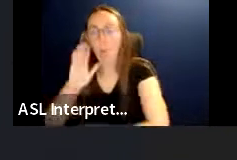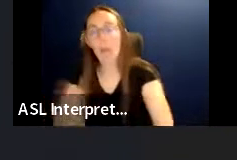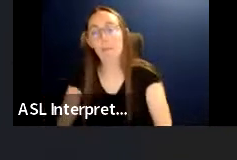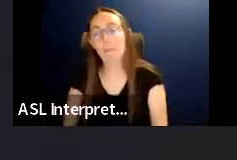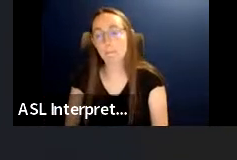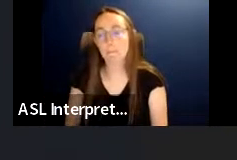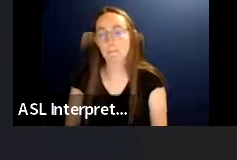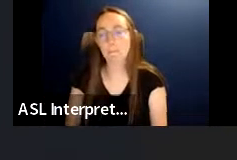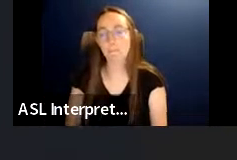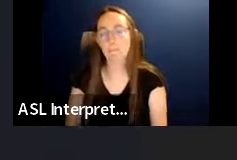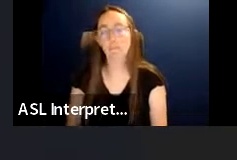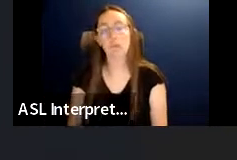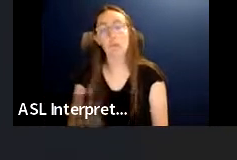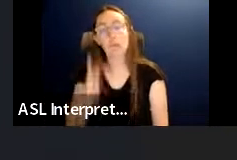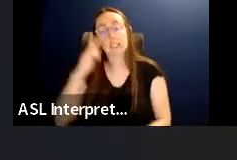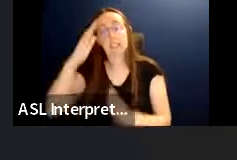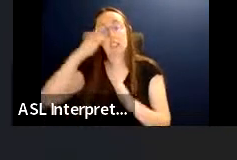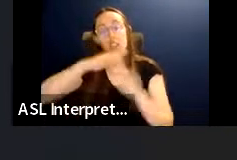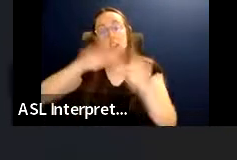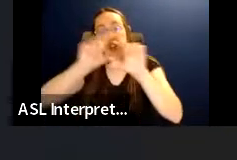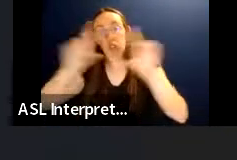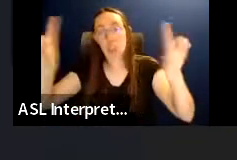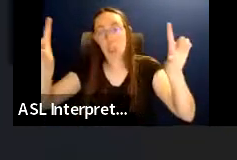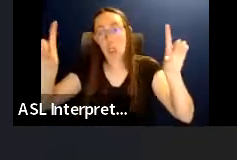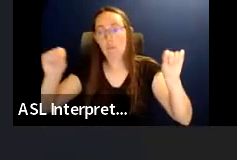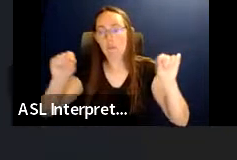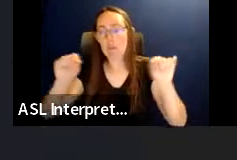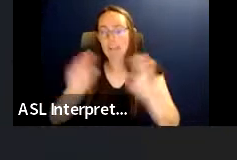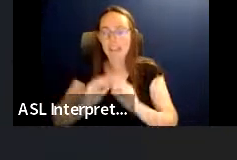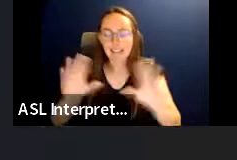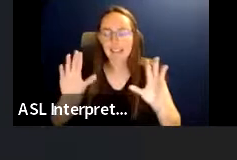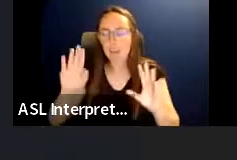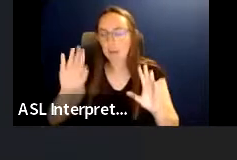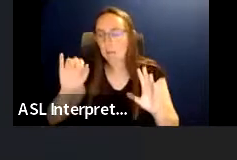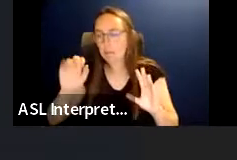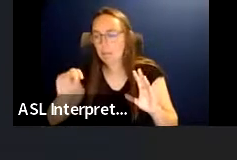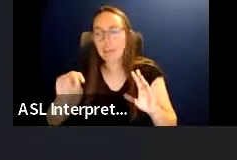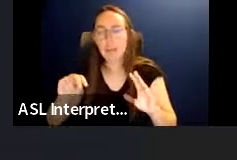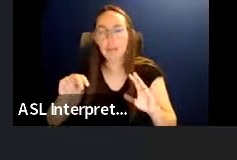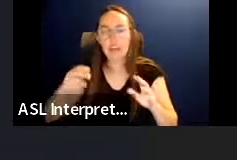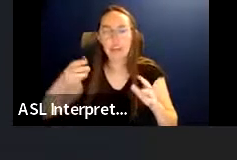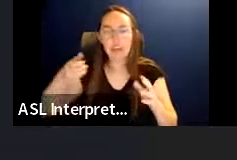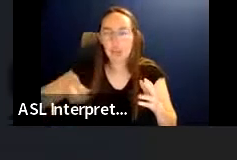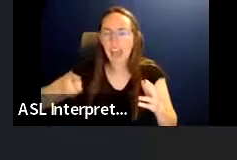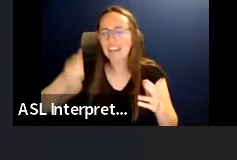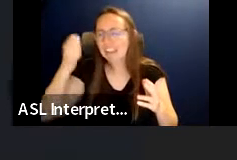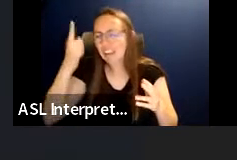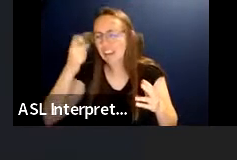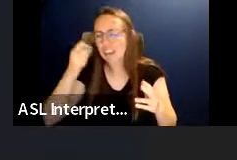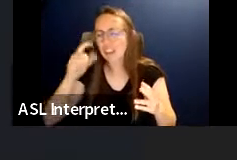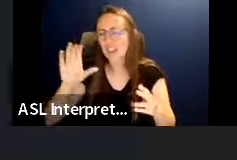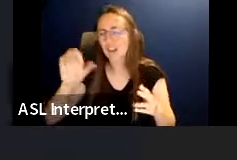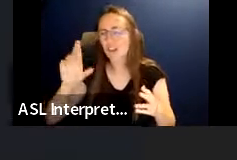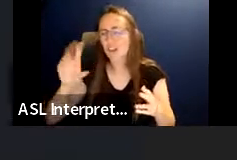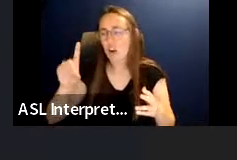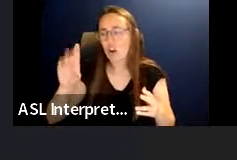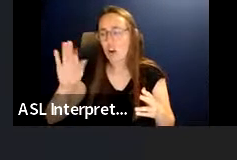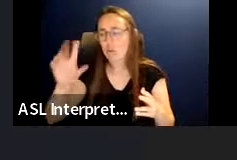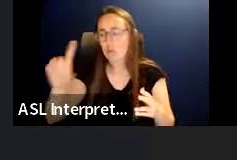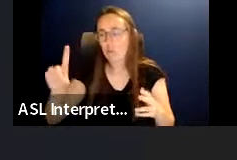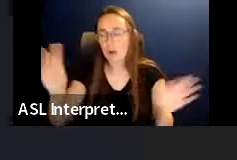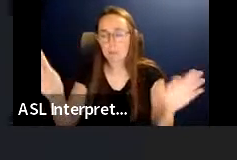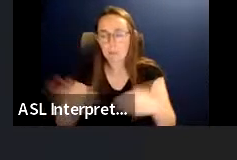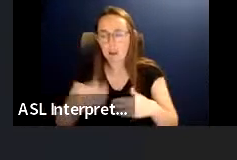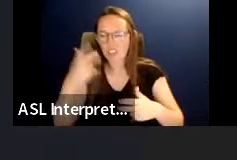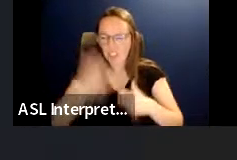the clear bins and the clear bags. Cardboard boxes are problematic because you can't see through a cardboard box, but clear bins,